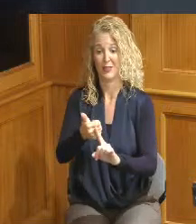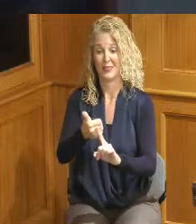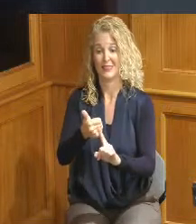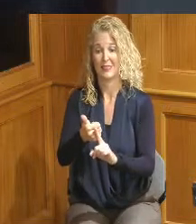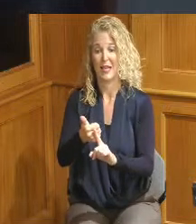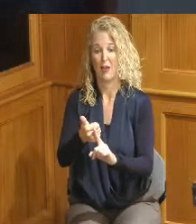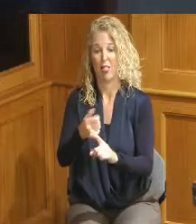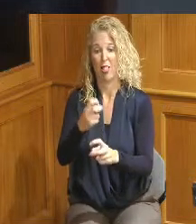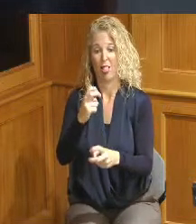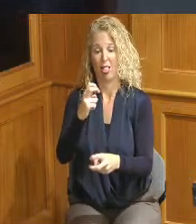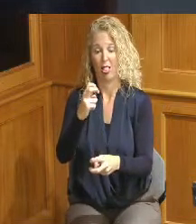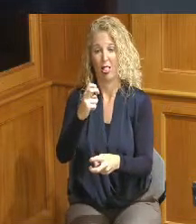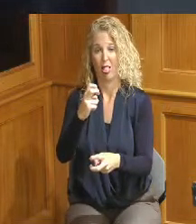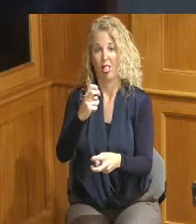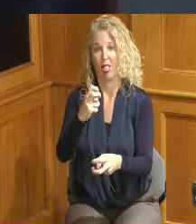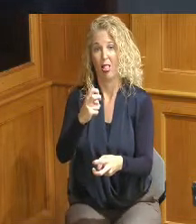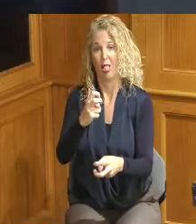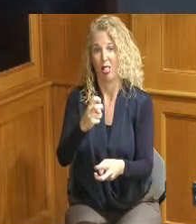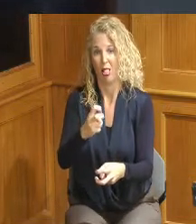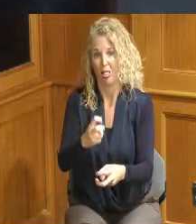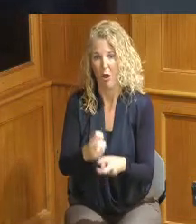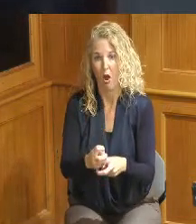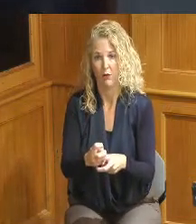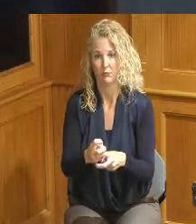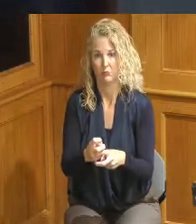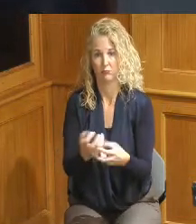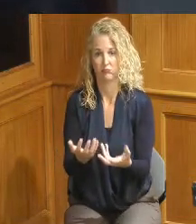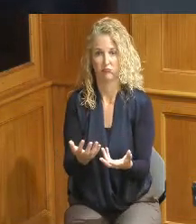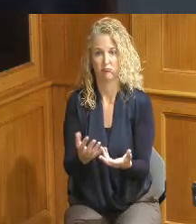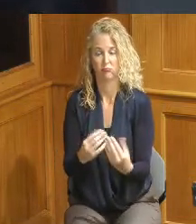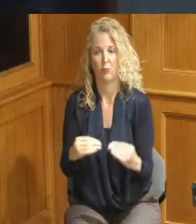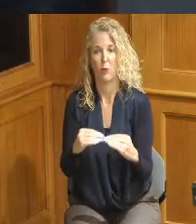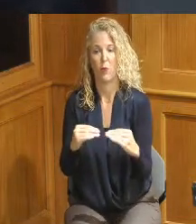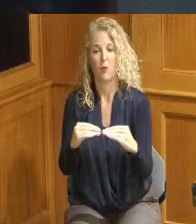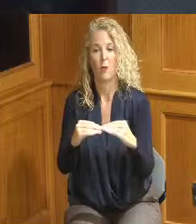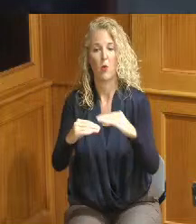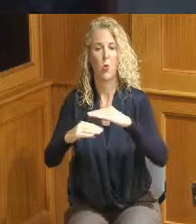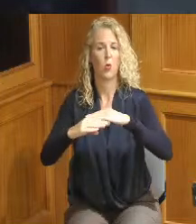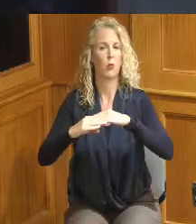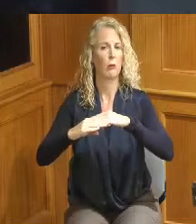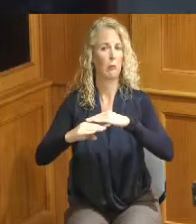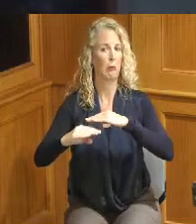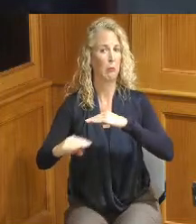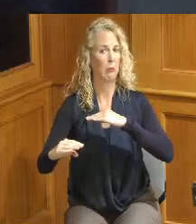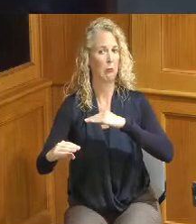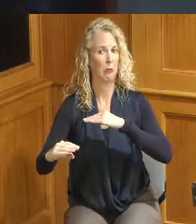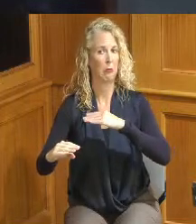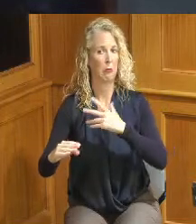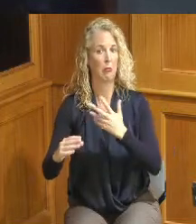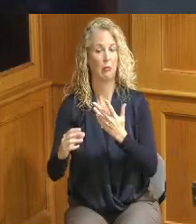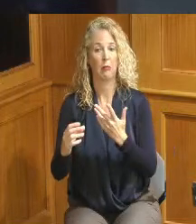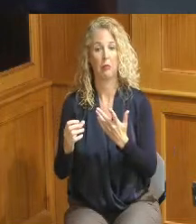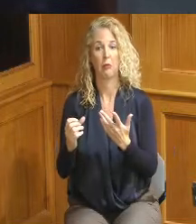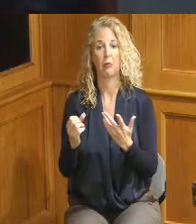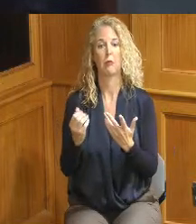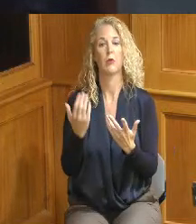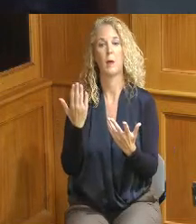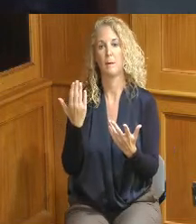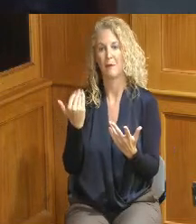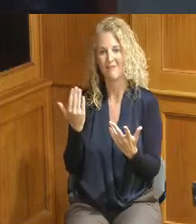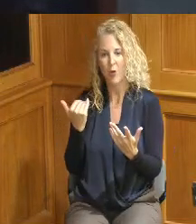plastic. So it becomes actually theoretically more and more stable than cars which are just handling liquid